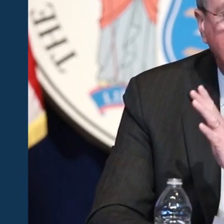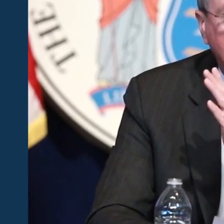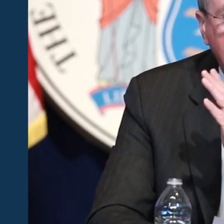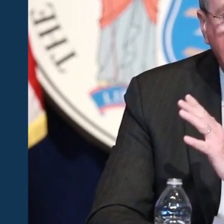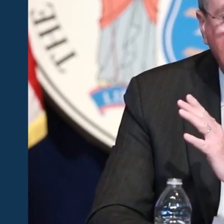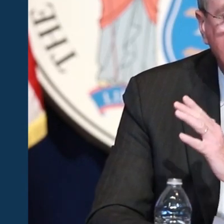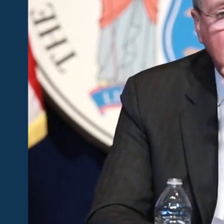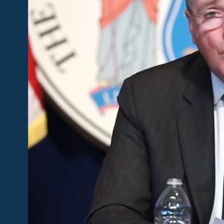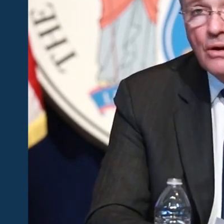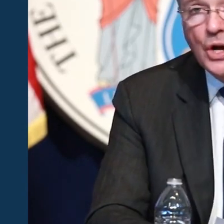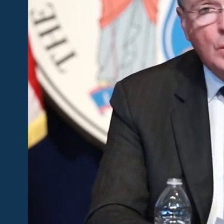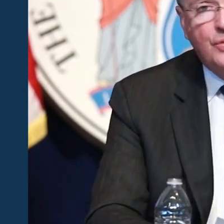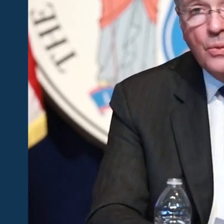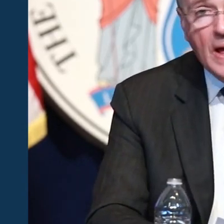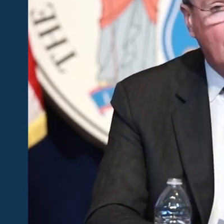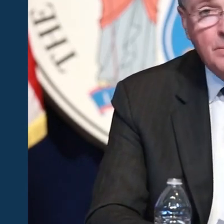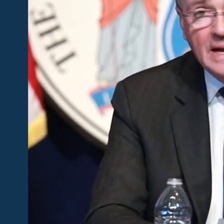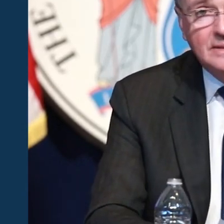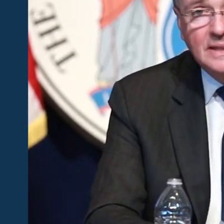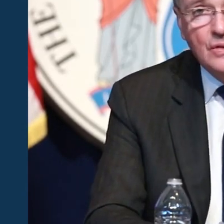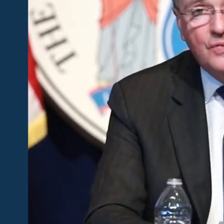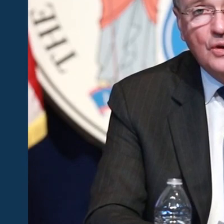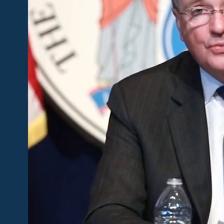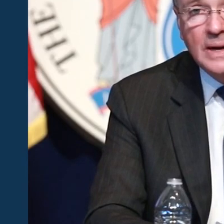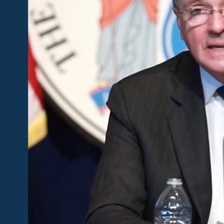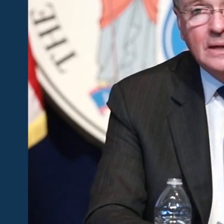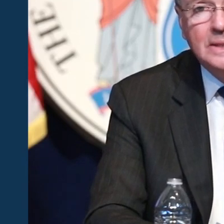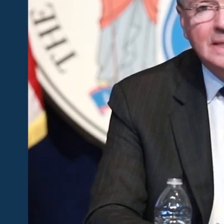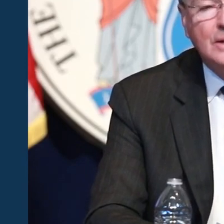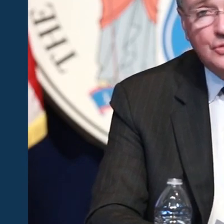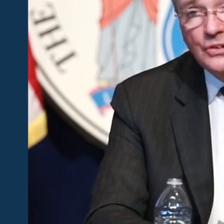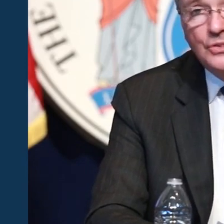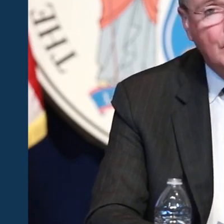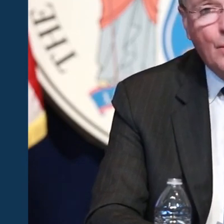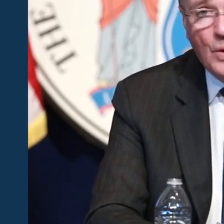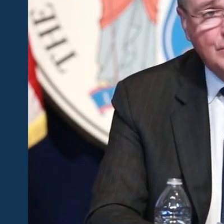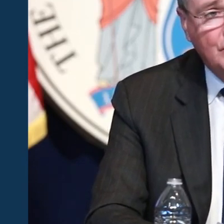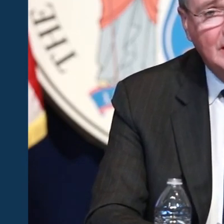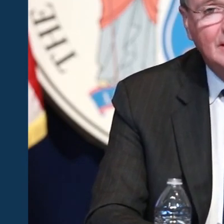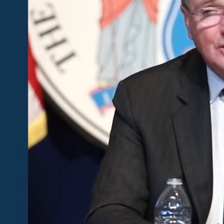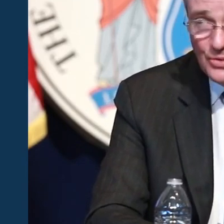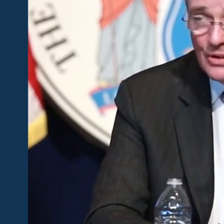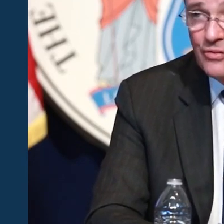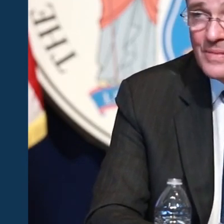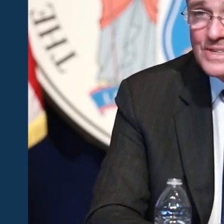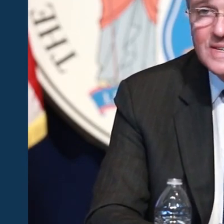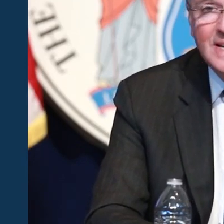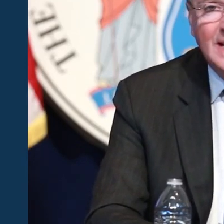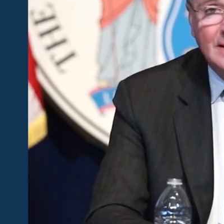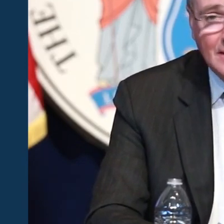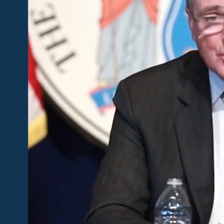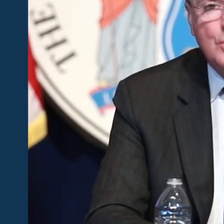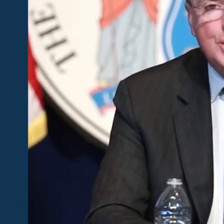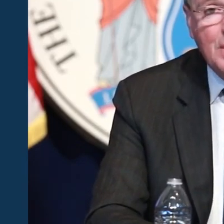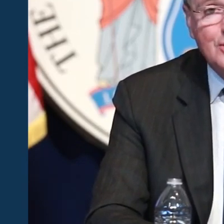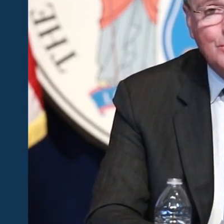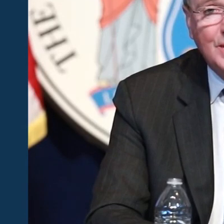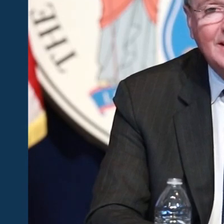thing we need. We are going through hell and back together, folks, right now. Let's just do that once. Let's learn from this, and then